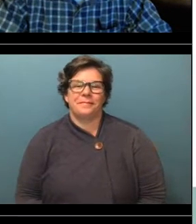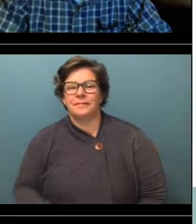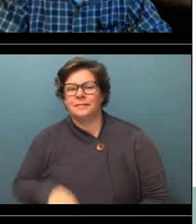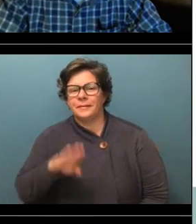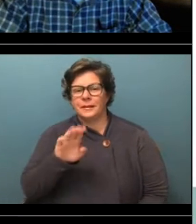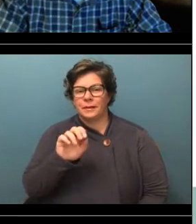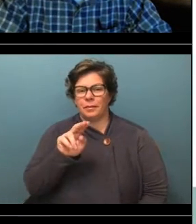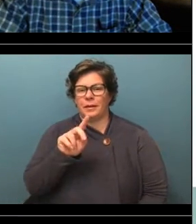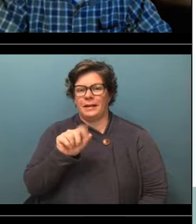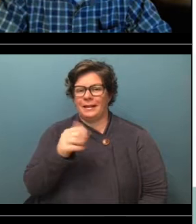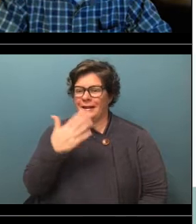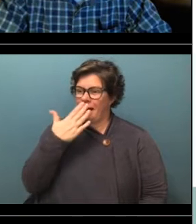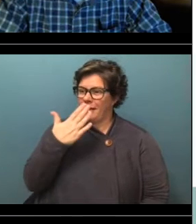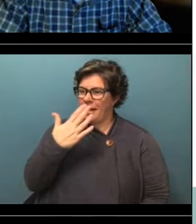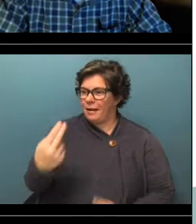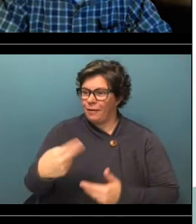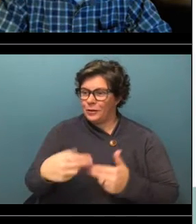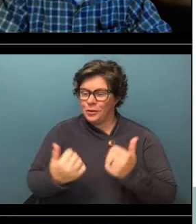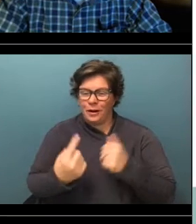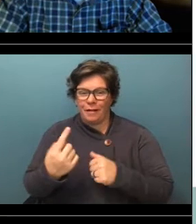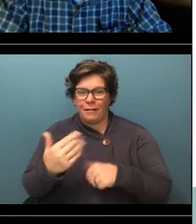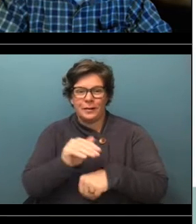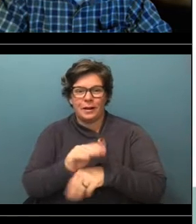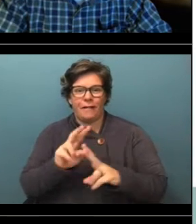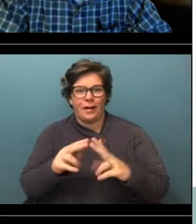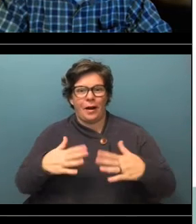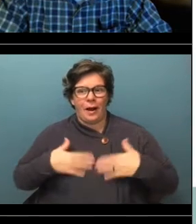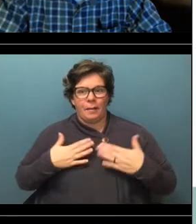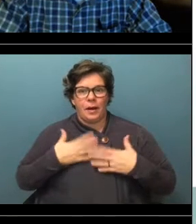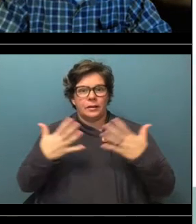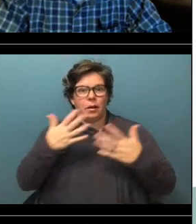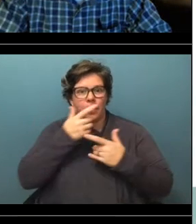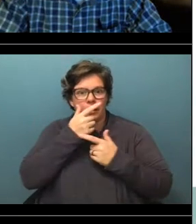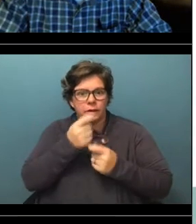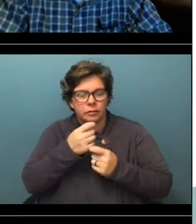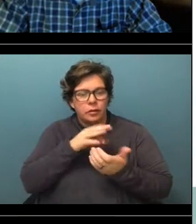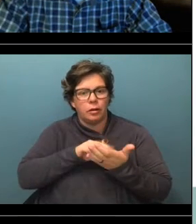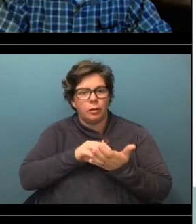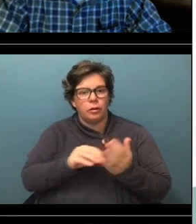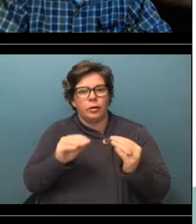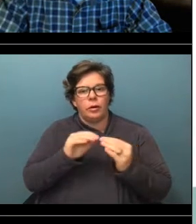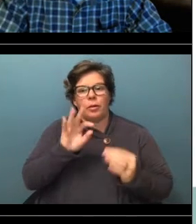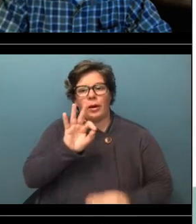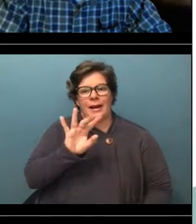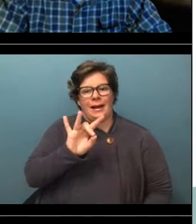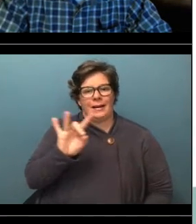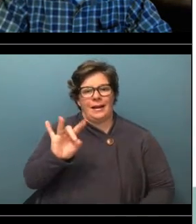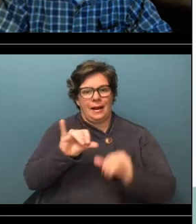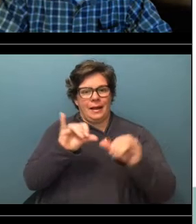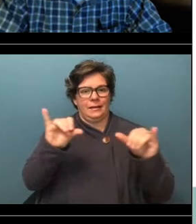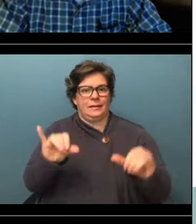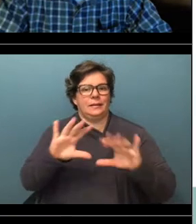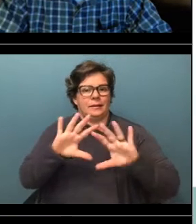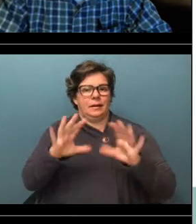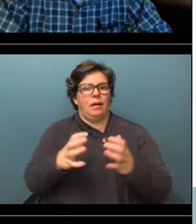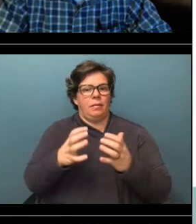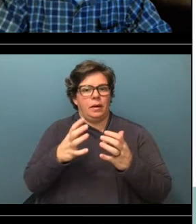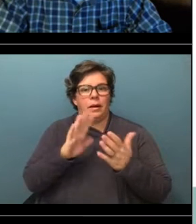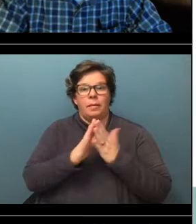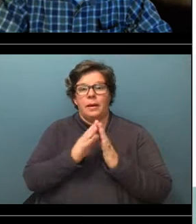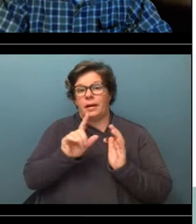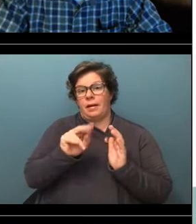Yes, thank you for joining, everybody. We're really happy that there's so much interest in learning about the 988 system that's going live